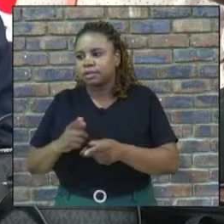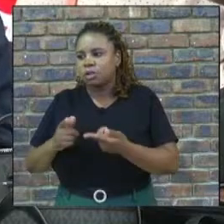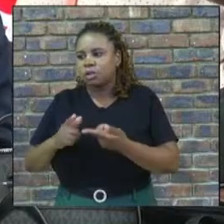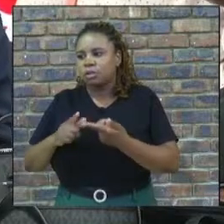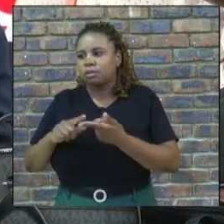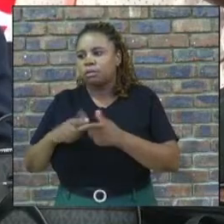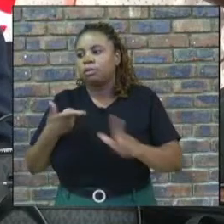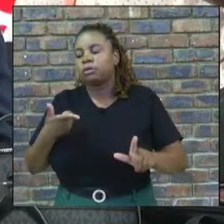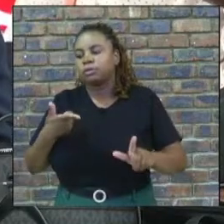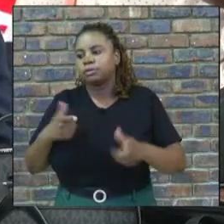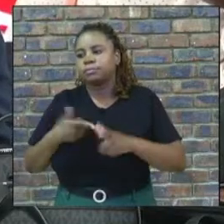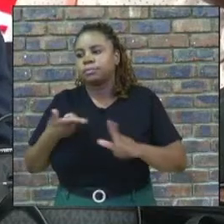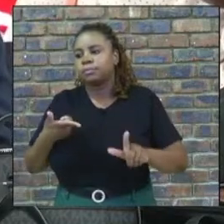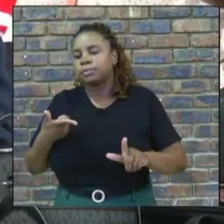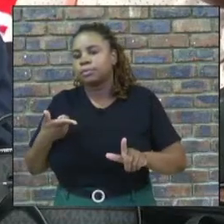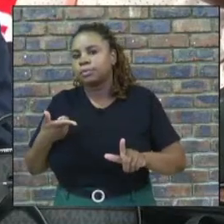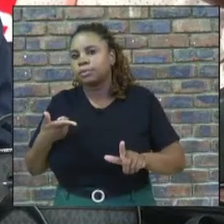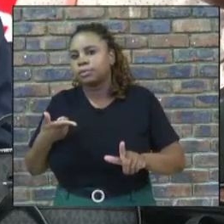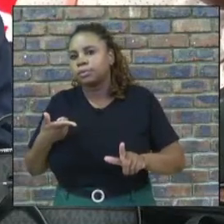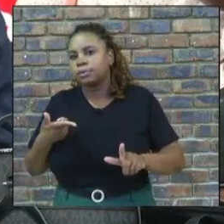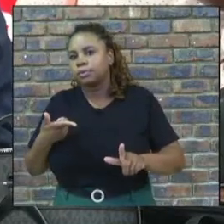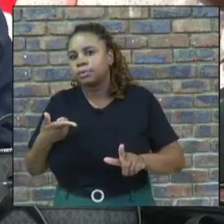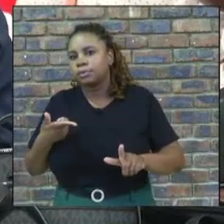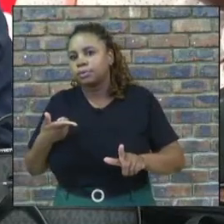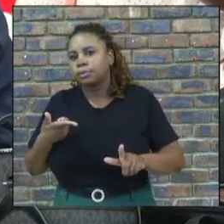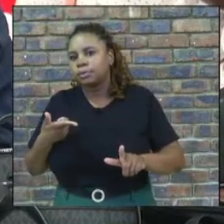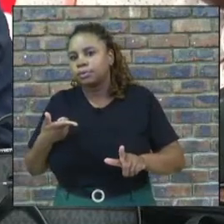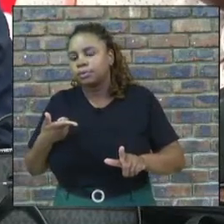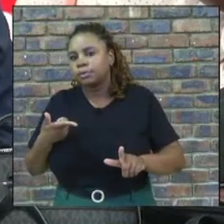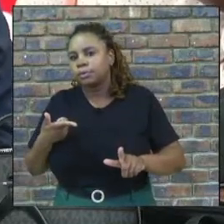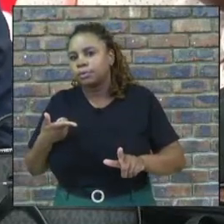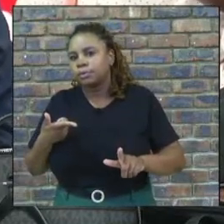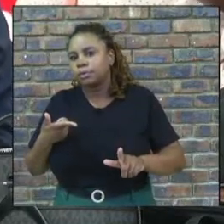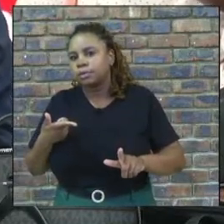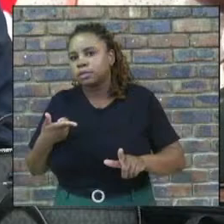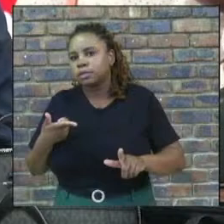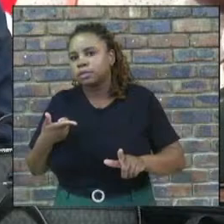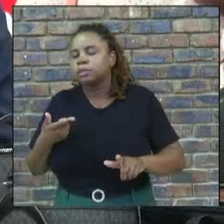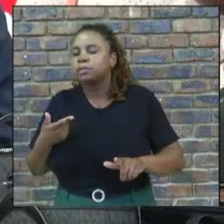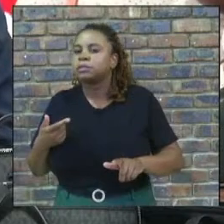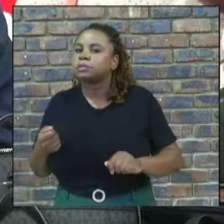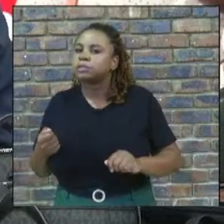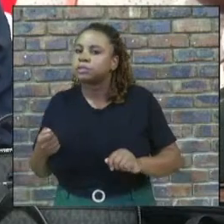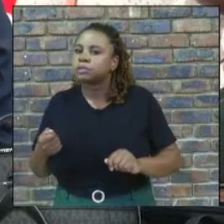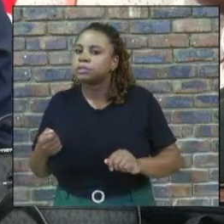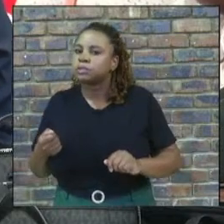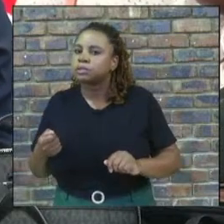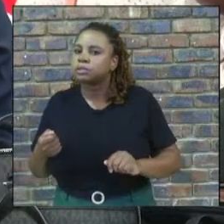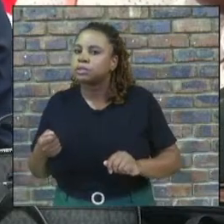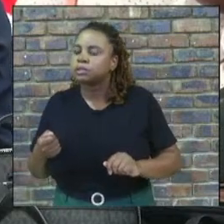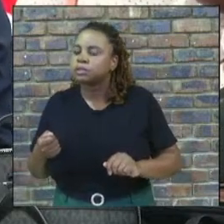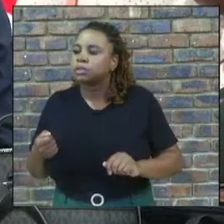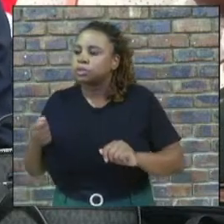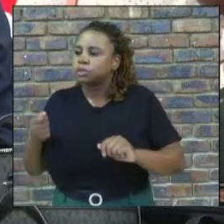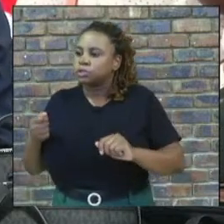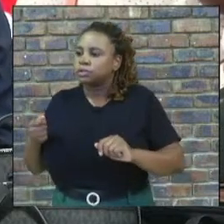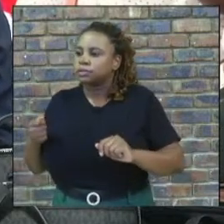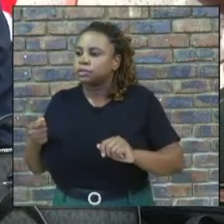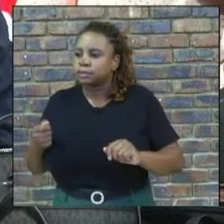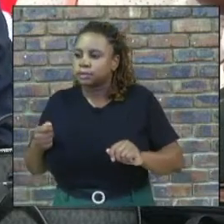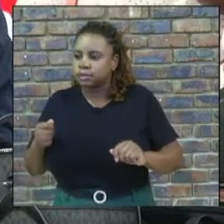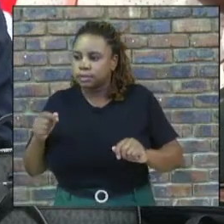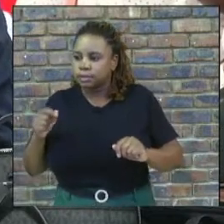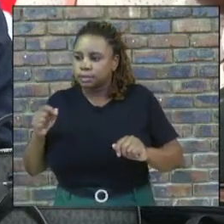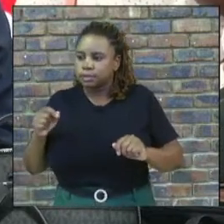production, that oil is going to be transmitted through pipelines. There will also be